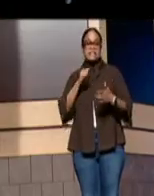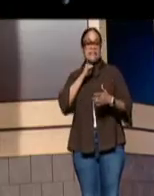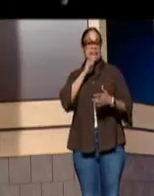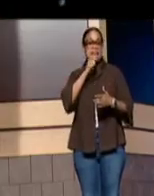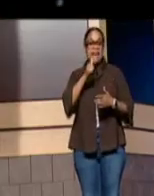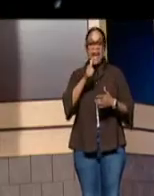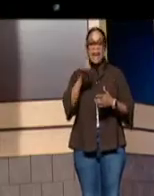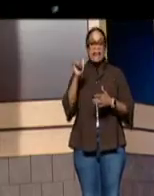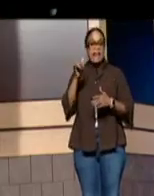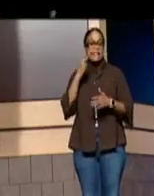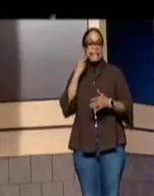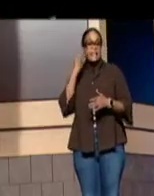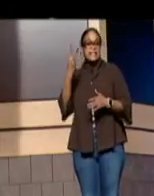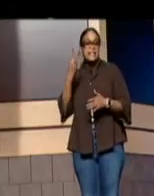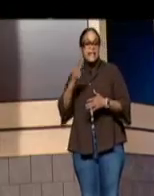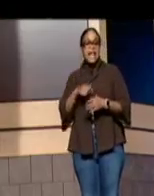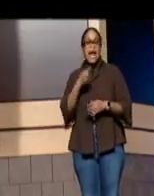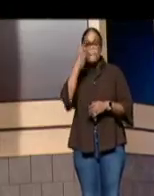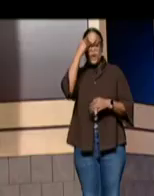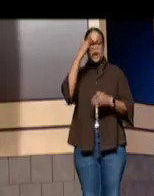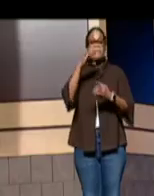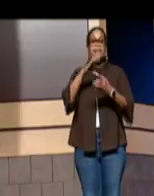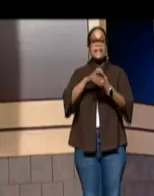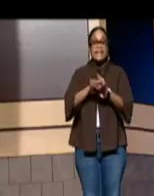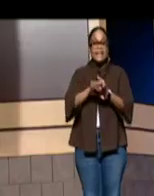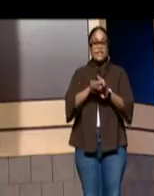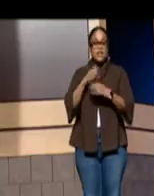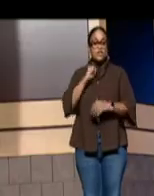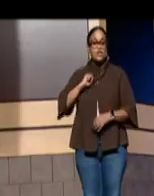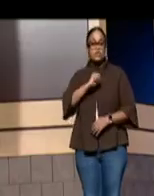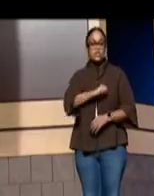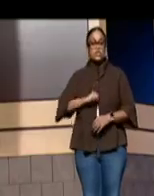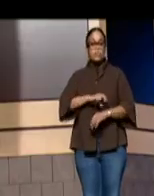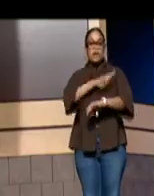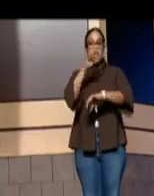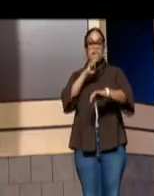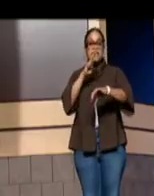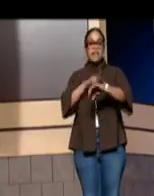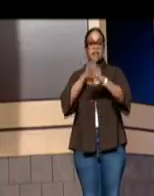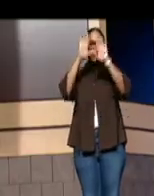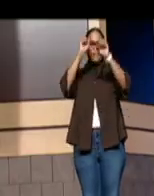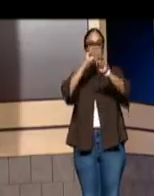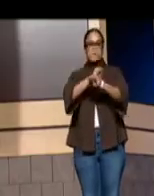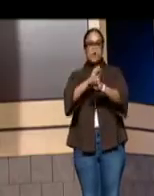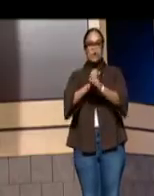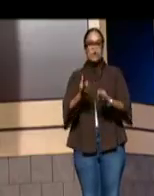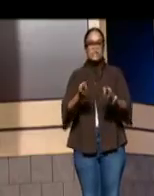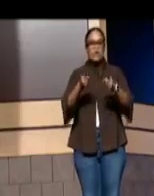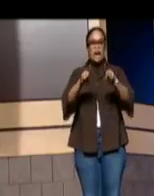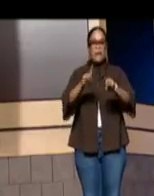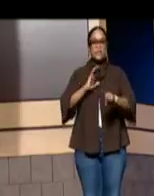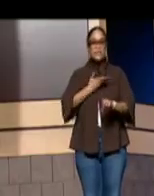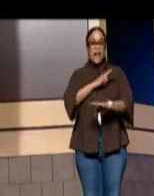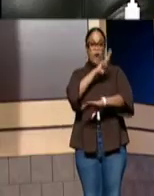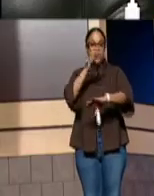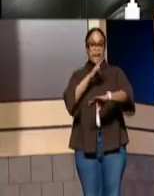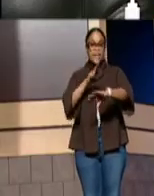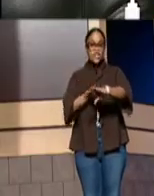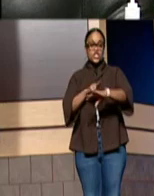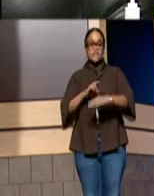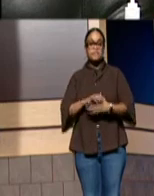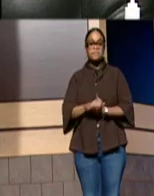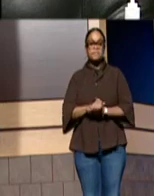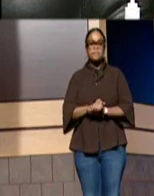they were. Yes. And I'm going to believe there's going to be a supernatural miracle that's going to happen to our nation.